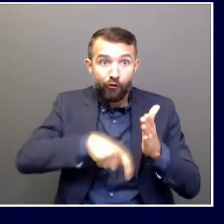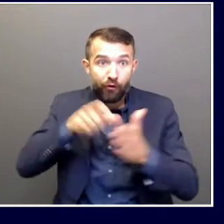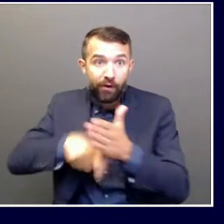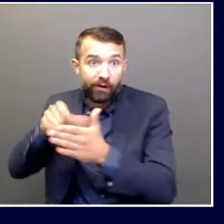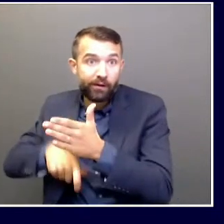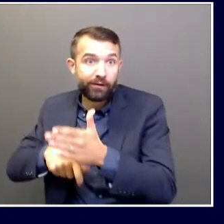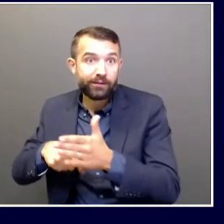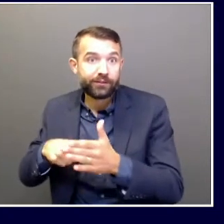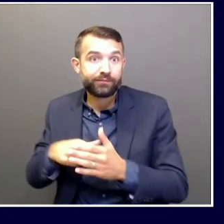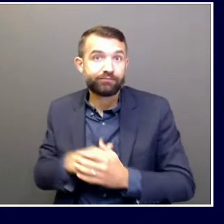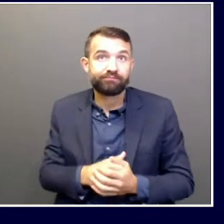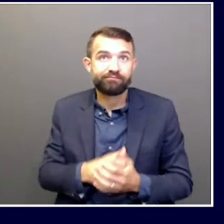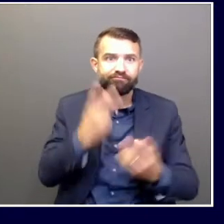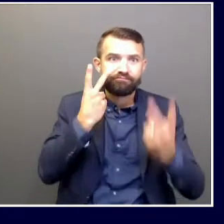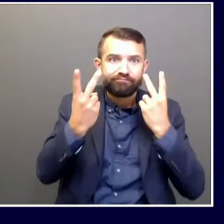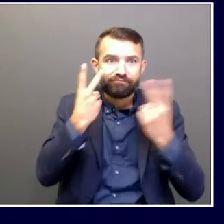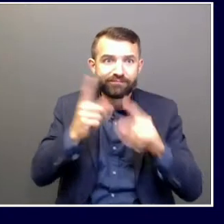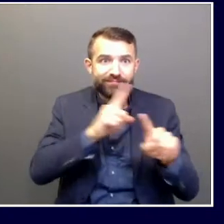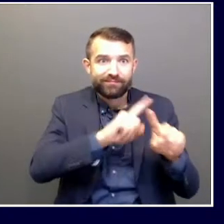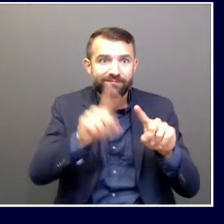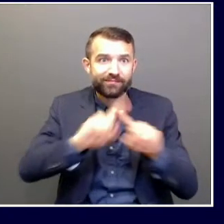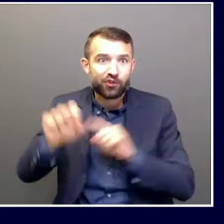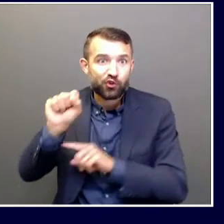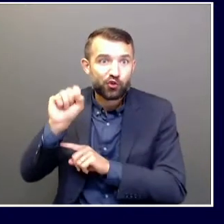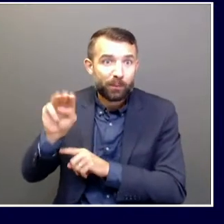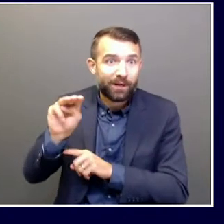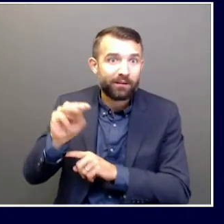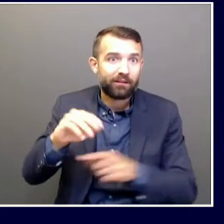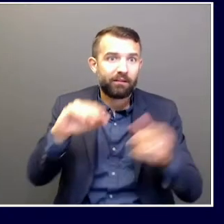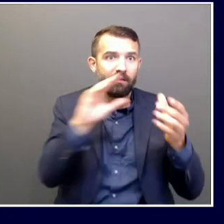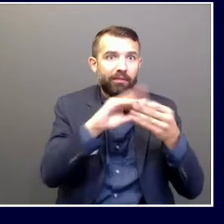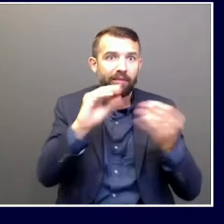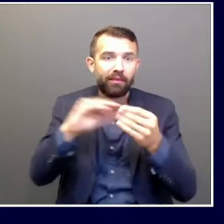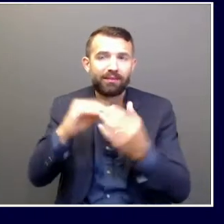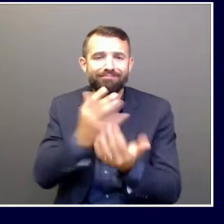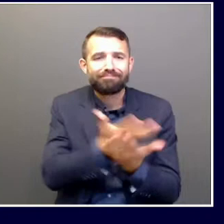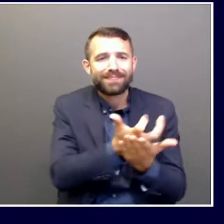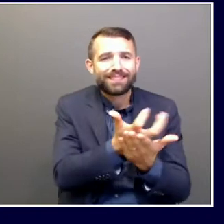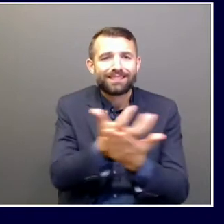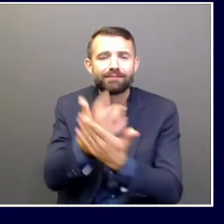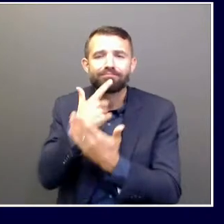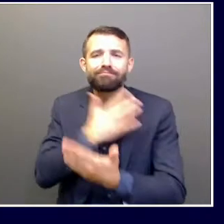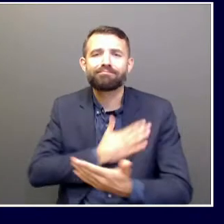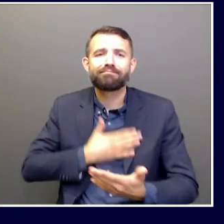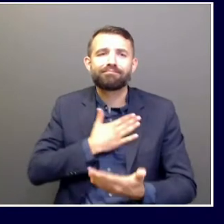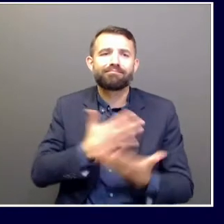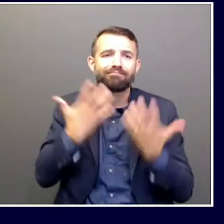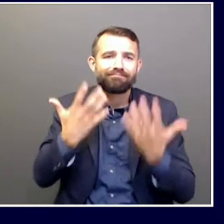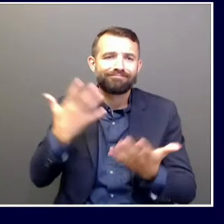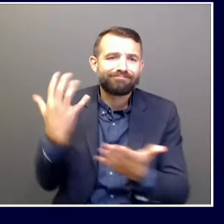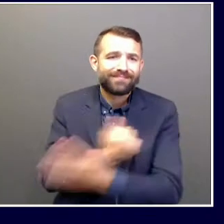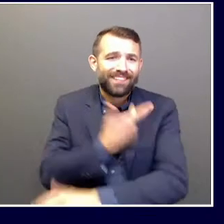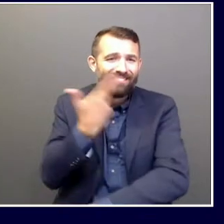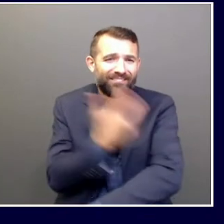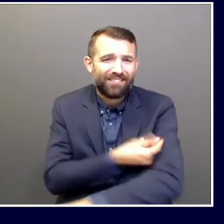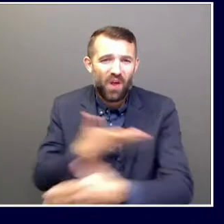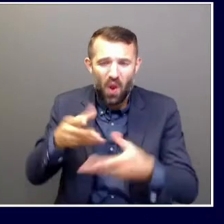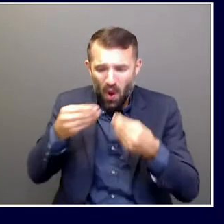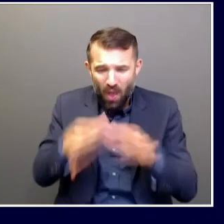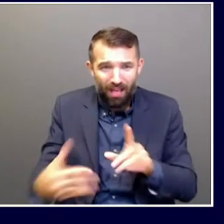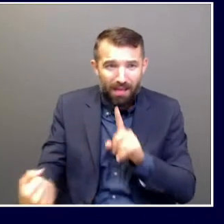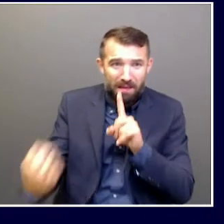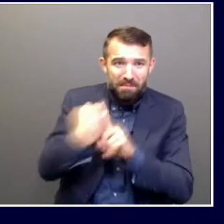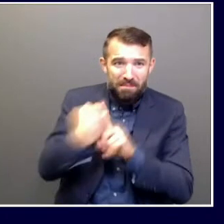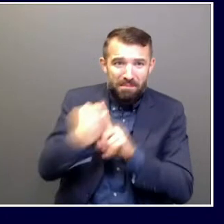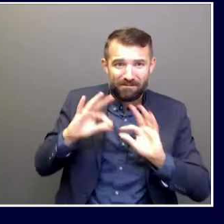vaccinated. Truly, there is no downside, only a benefit. A benefit to you, to your family,